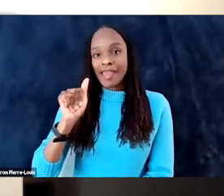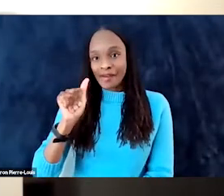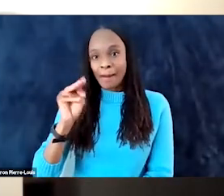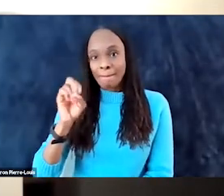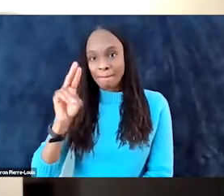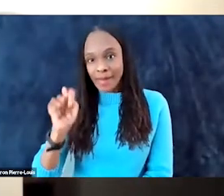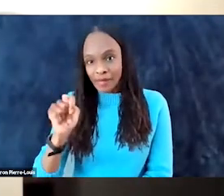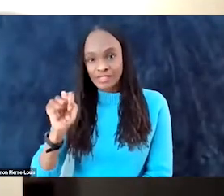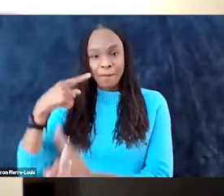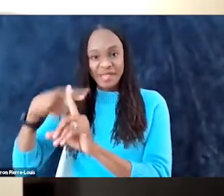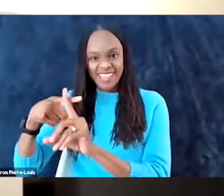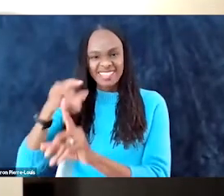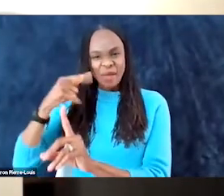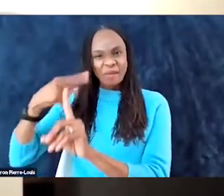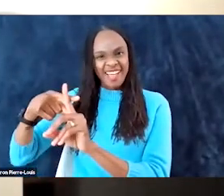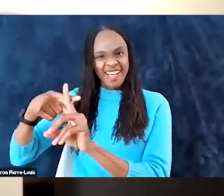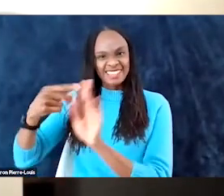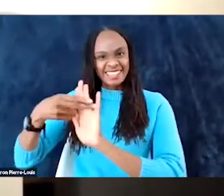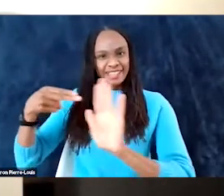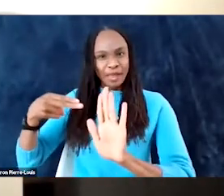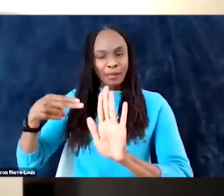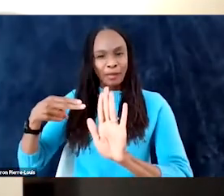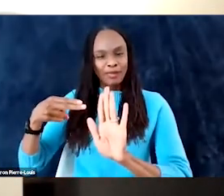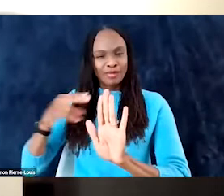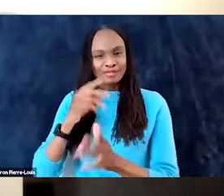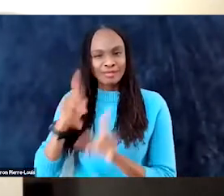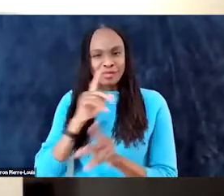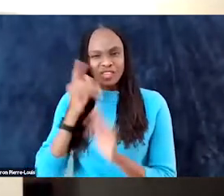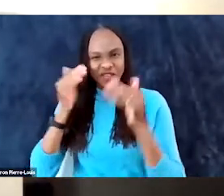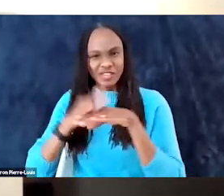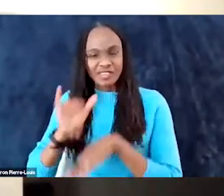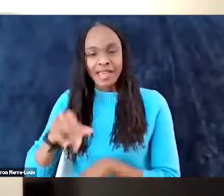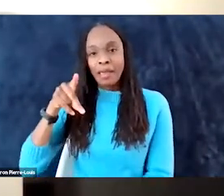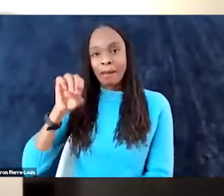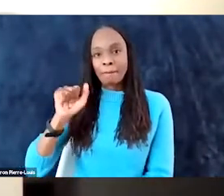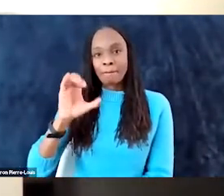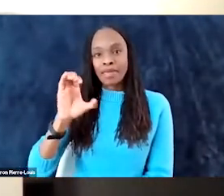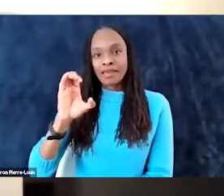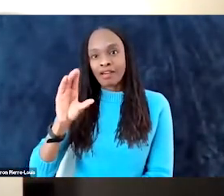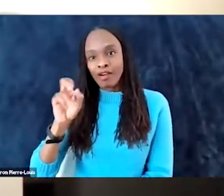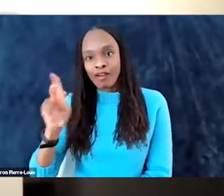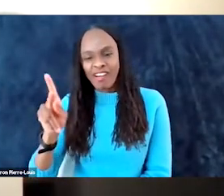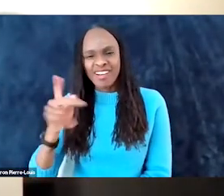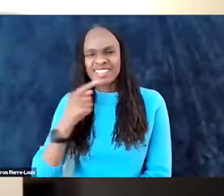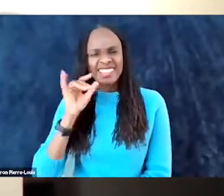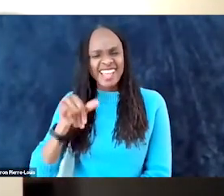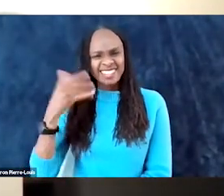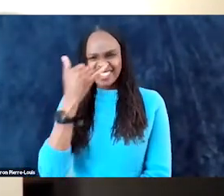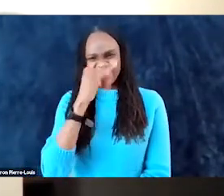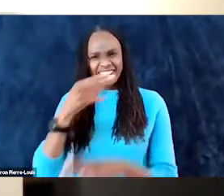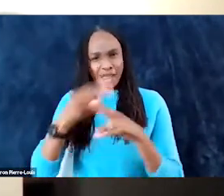know the Plus label seems to have stuck. Peacock got ribbed for what a silly name for